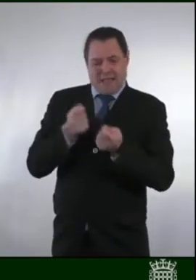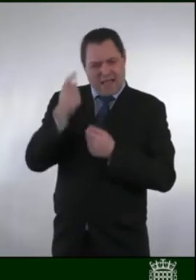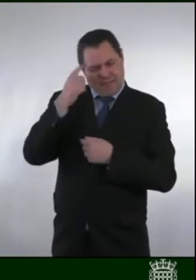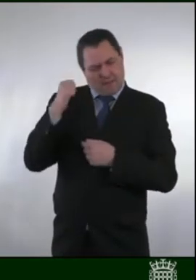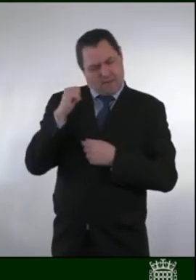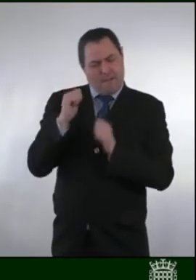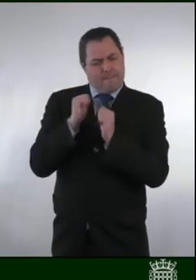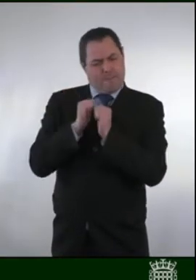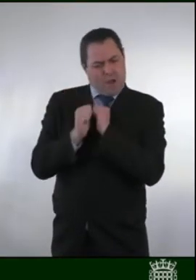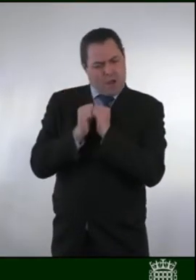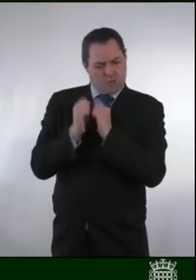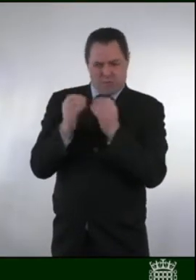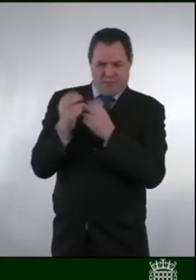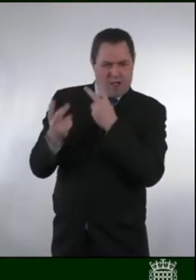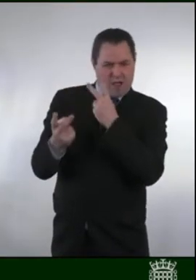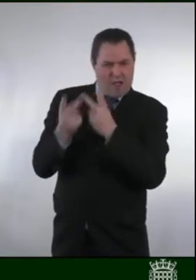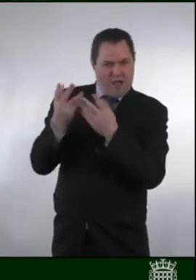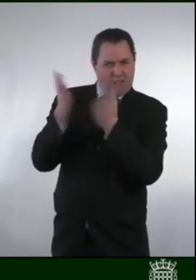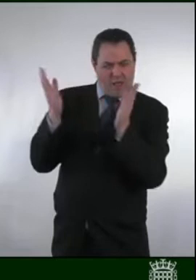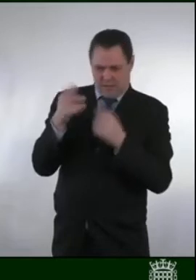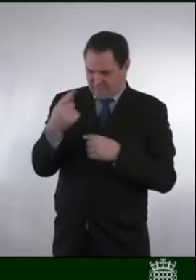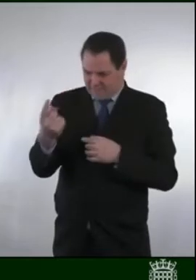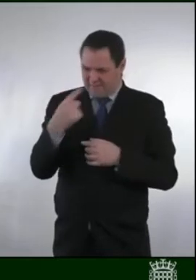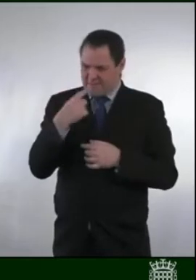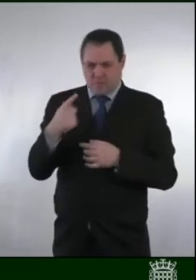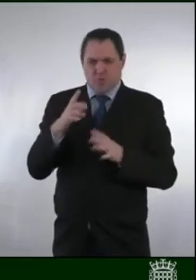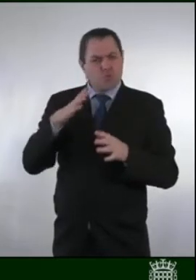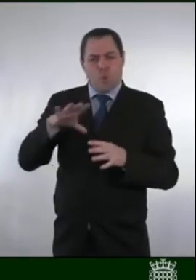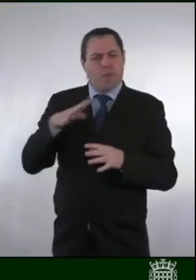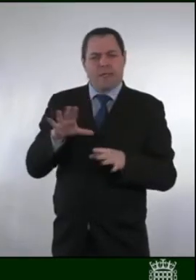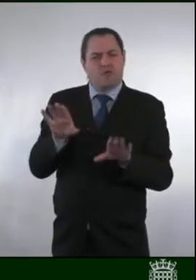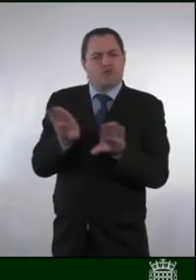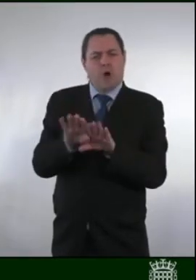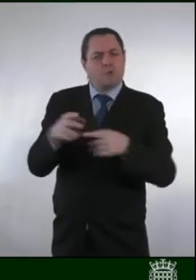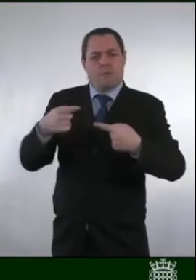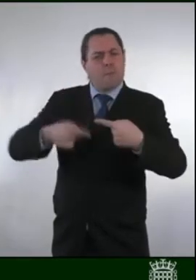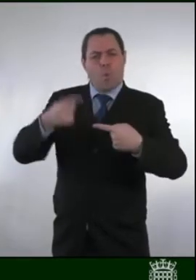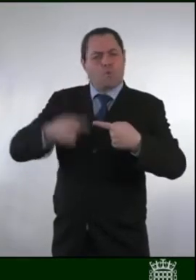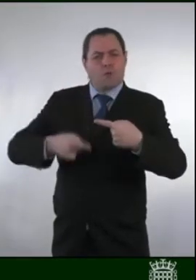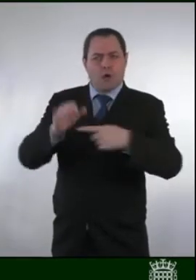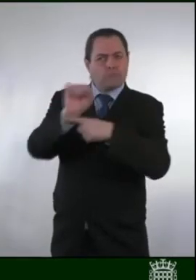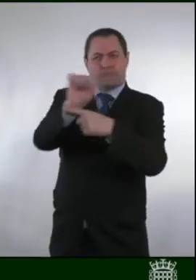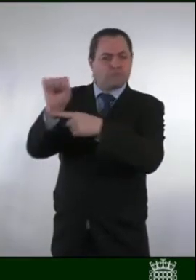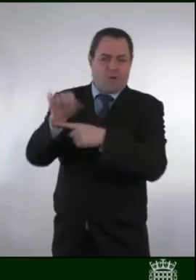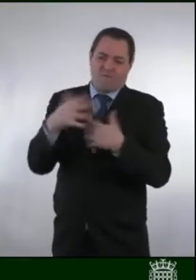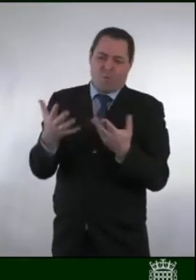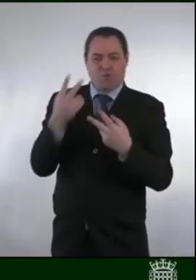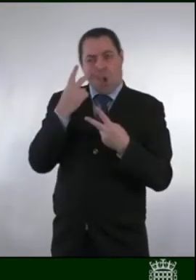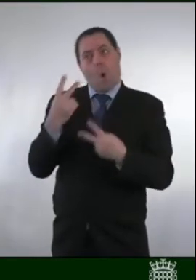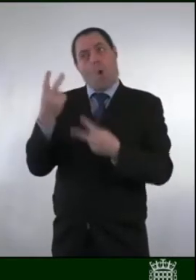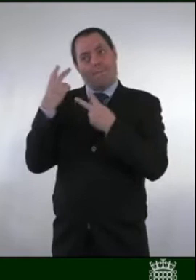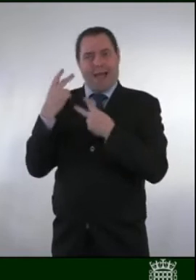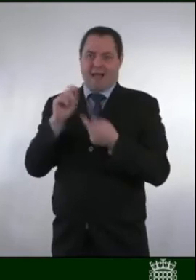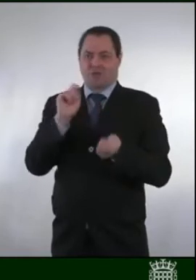with many others, was actually saying that we didn't need to close borders. But as usual, Captain Hindsight has changed his tune to